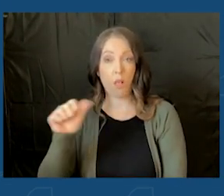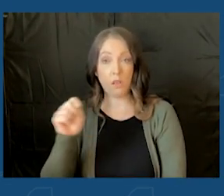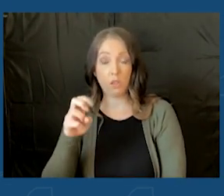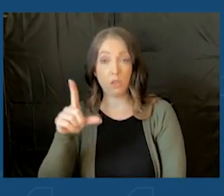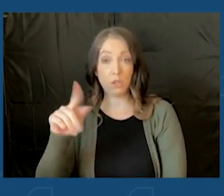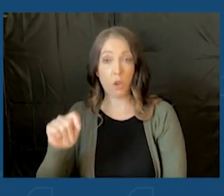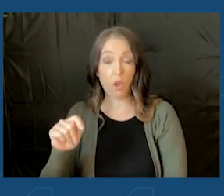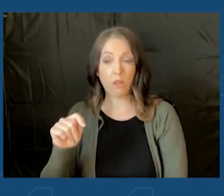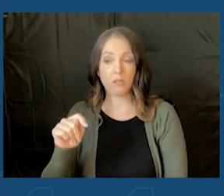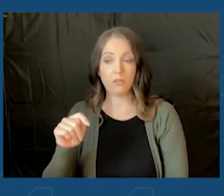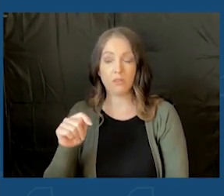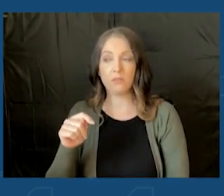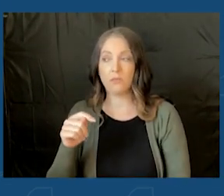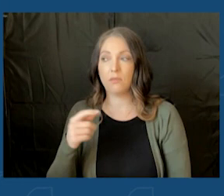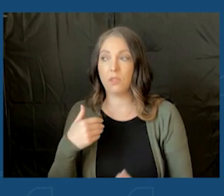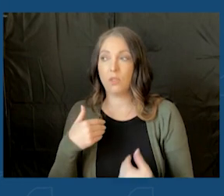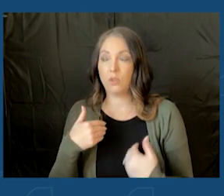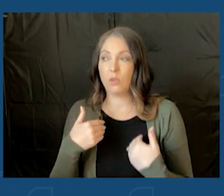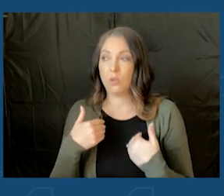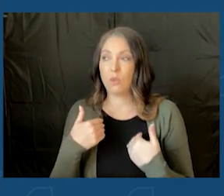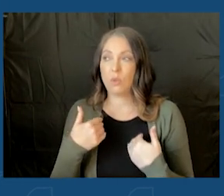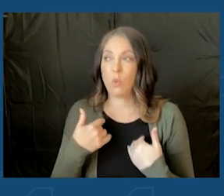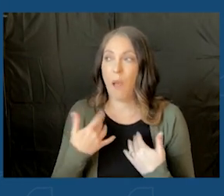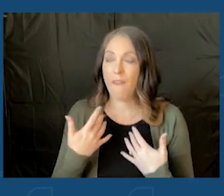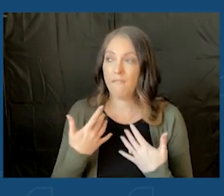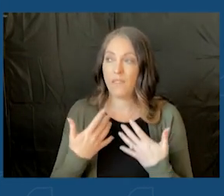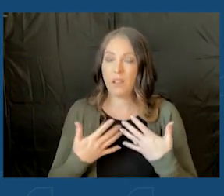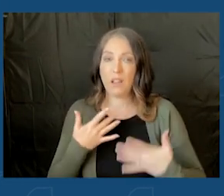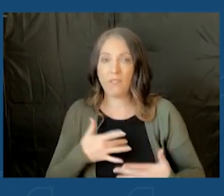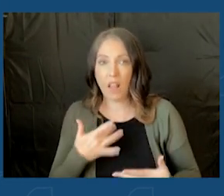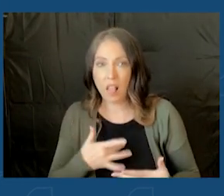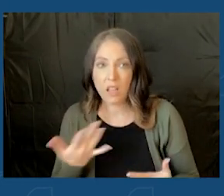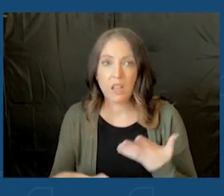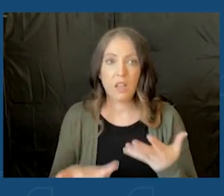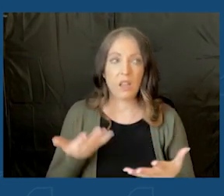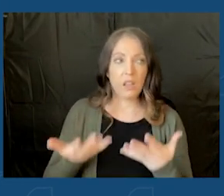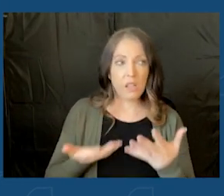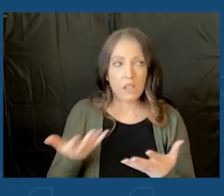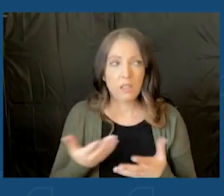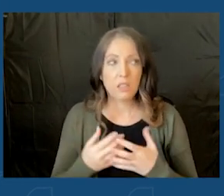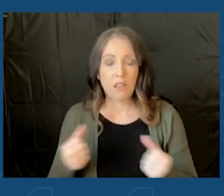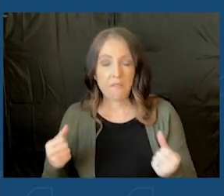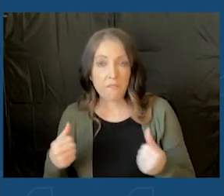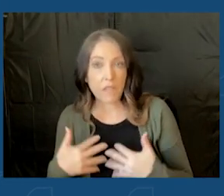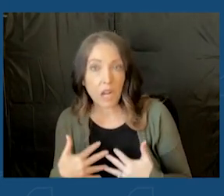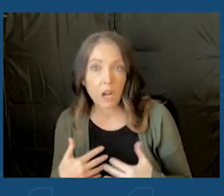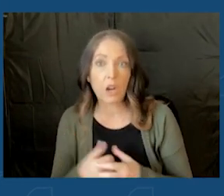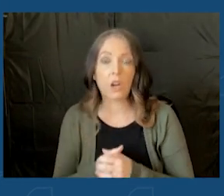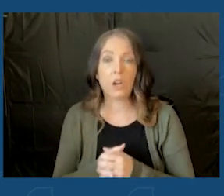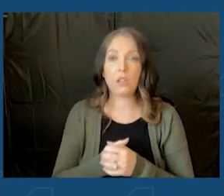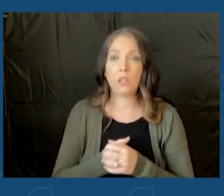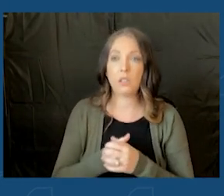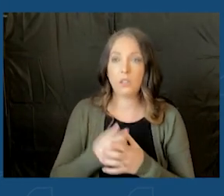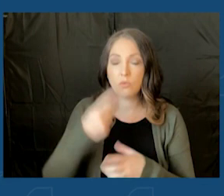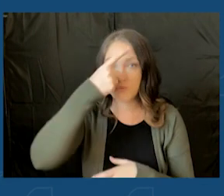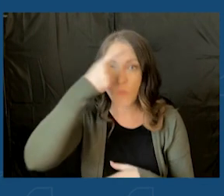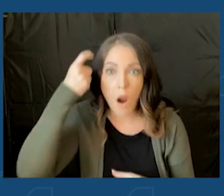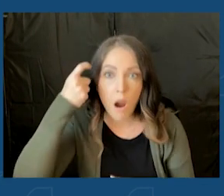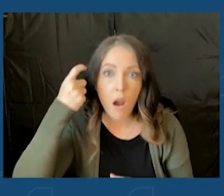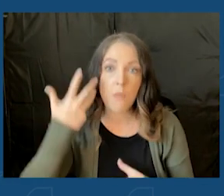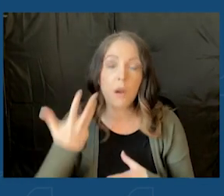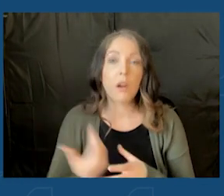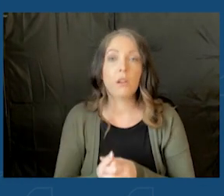do something wrong? Did I provoke this? What happened? Sometimes there's fear, sometimes there's loss of memory. There's so many reasons why it could take